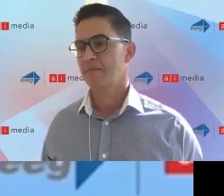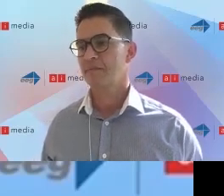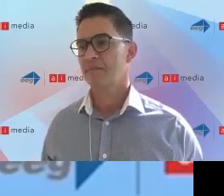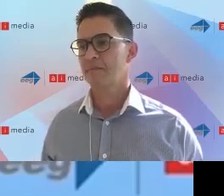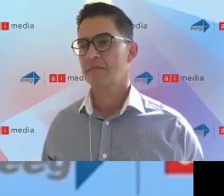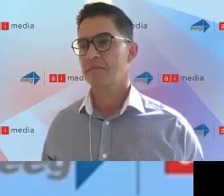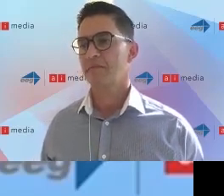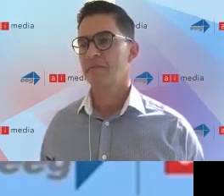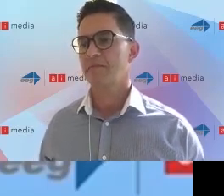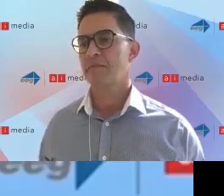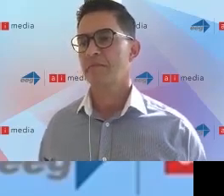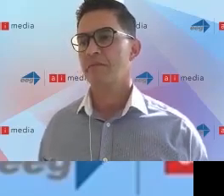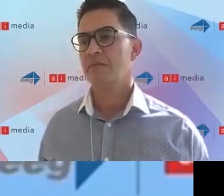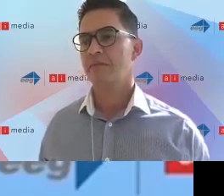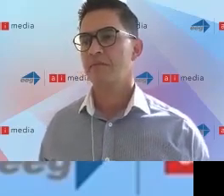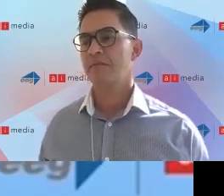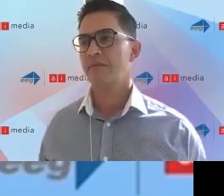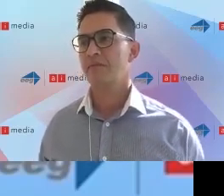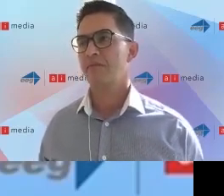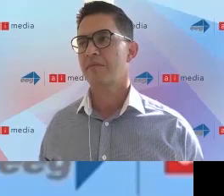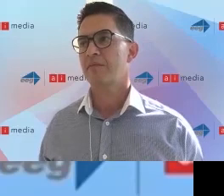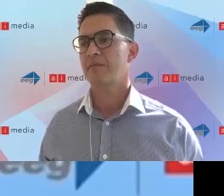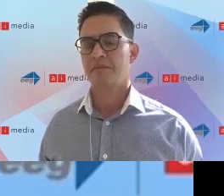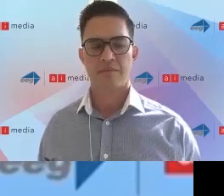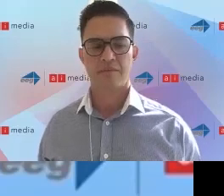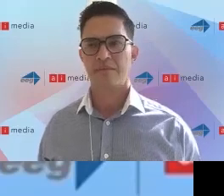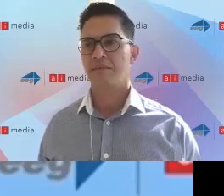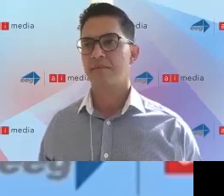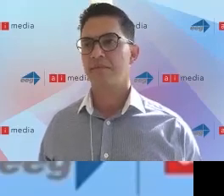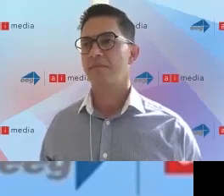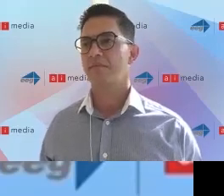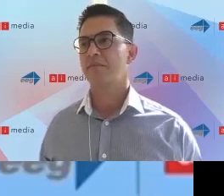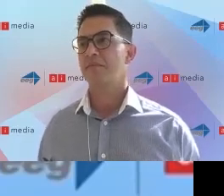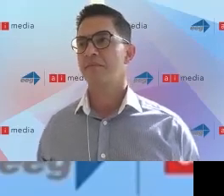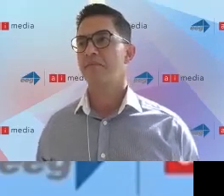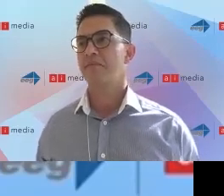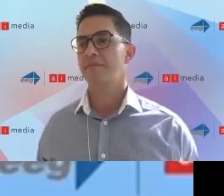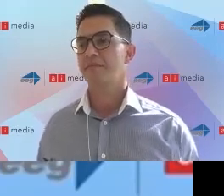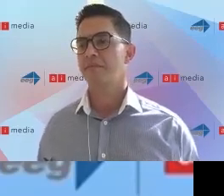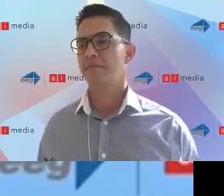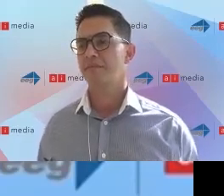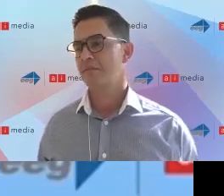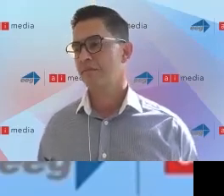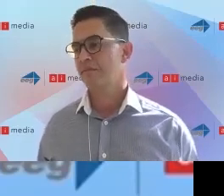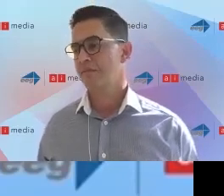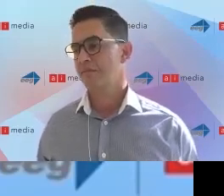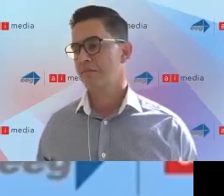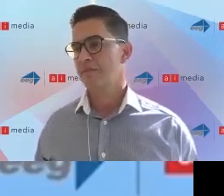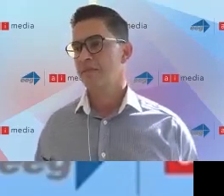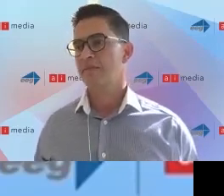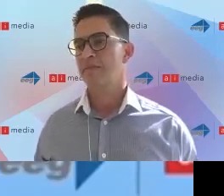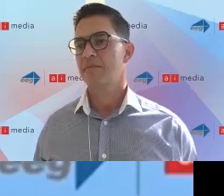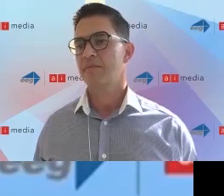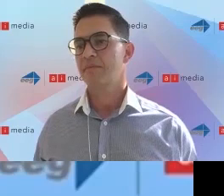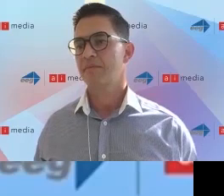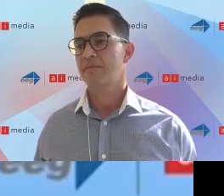automatic transcriptions and translations just won't do, and where a deep knowledge of video production workflow,